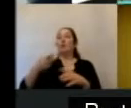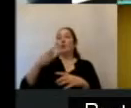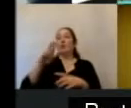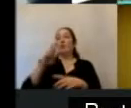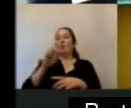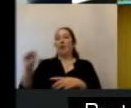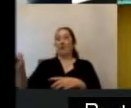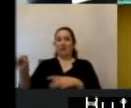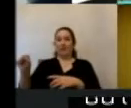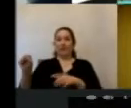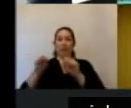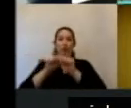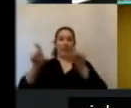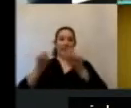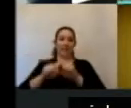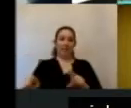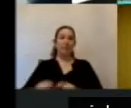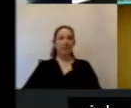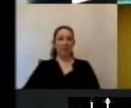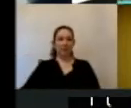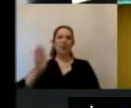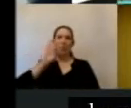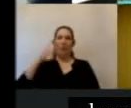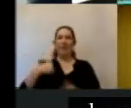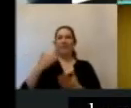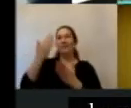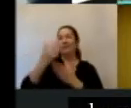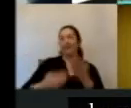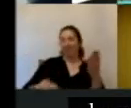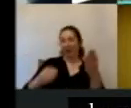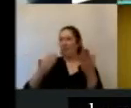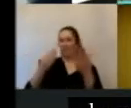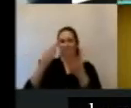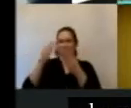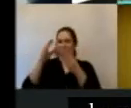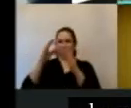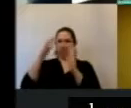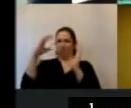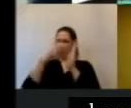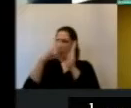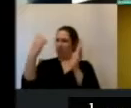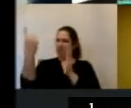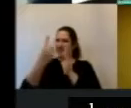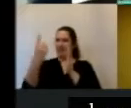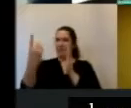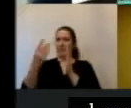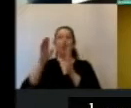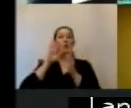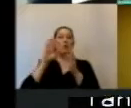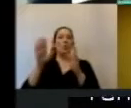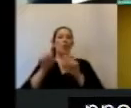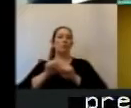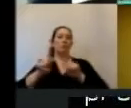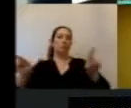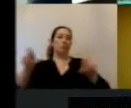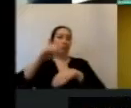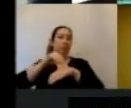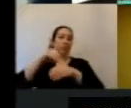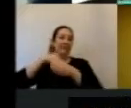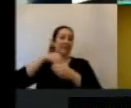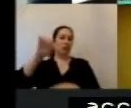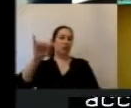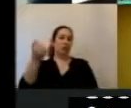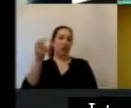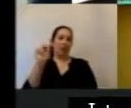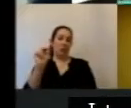write it yet. And our contact in the law department will be going on leave for a few weeks. So when he gets back, he will put us on the calendar to